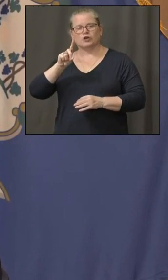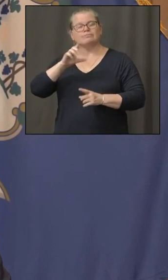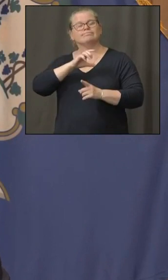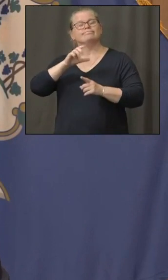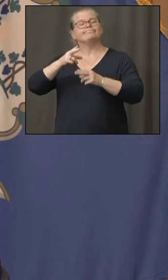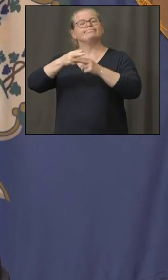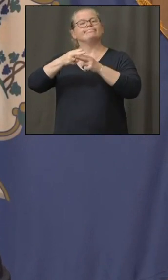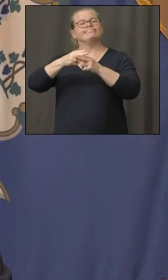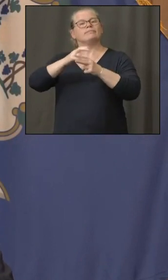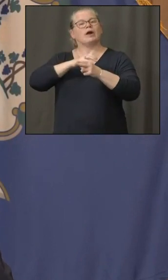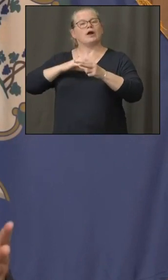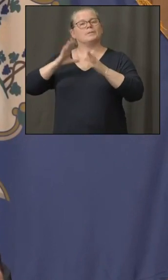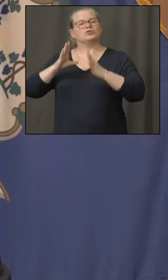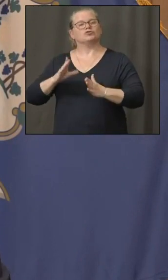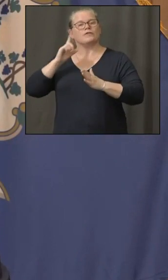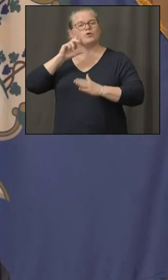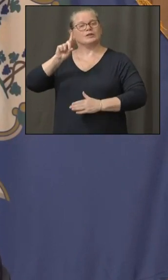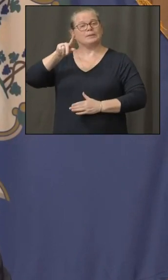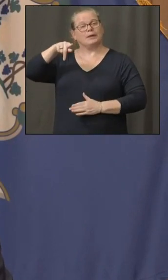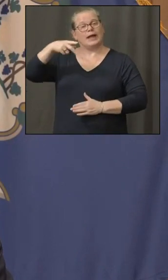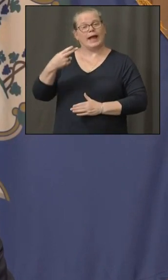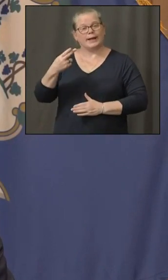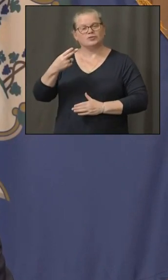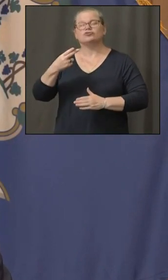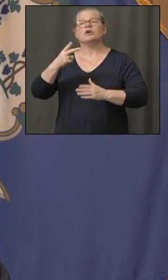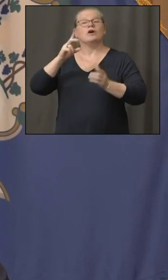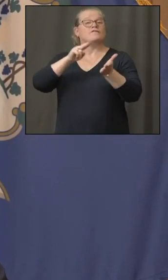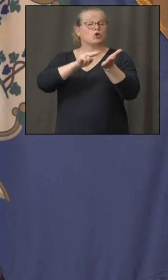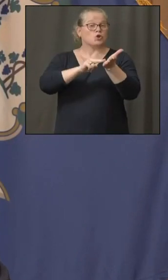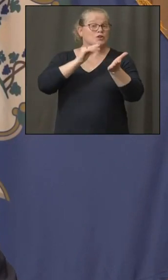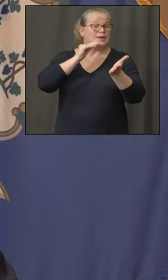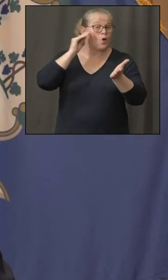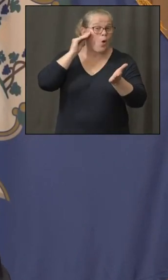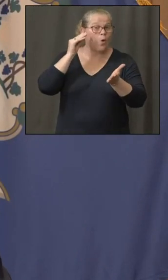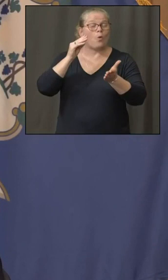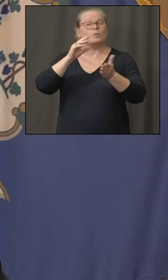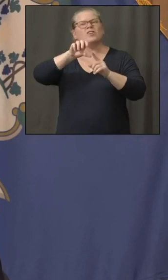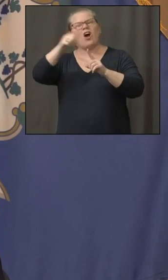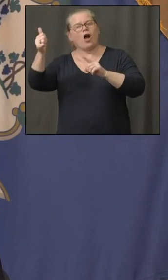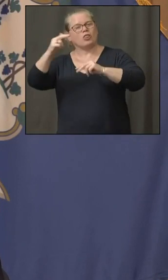Paul, we were very strict about not letting outsiders in early on